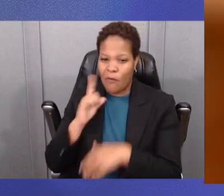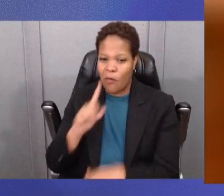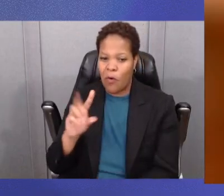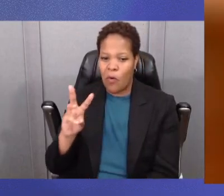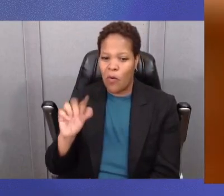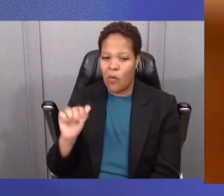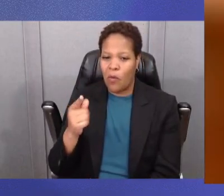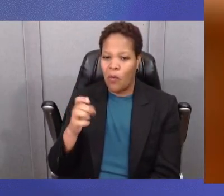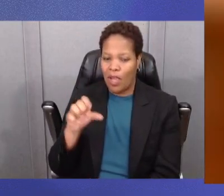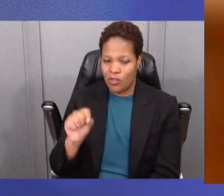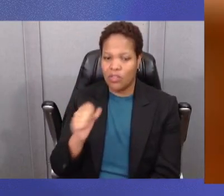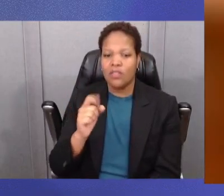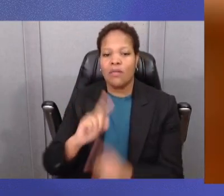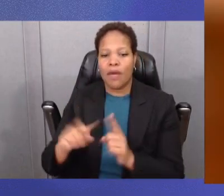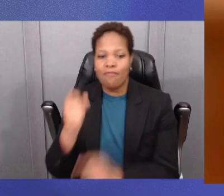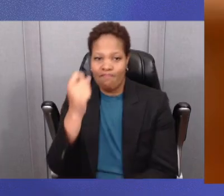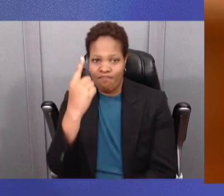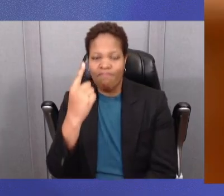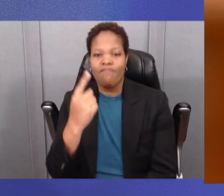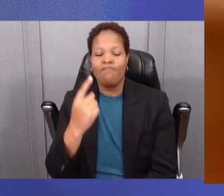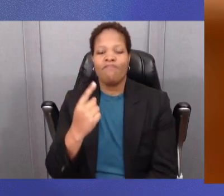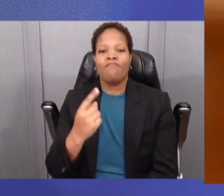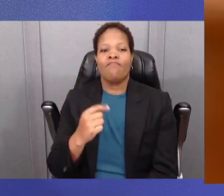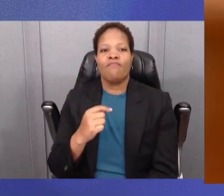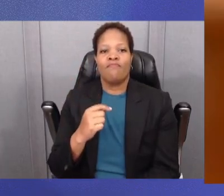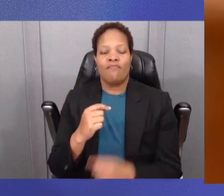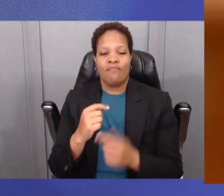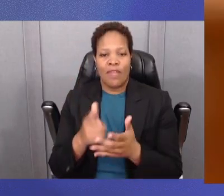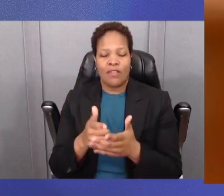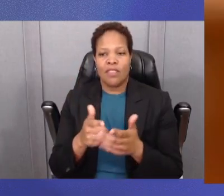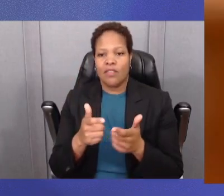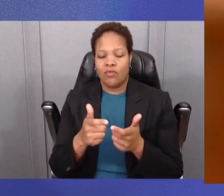great mass of American